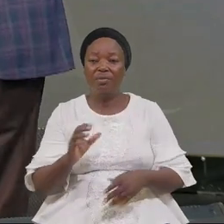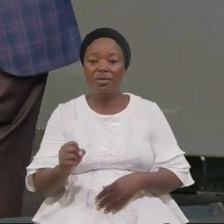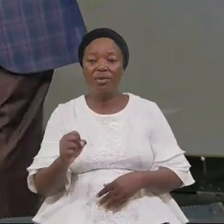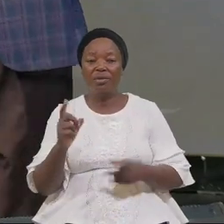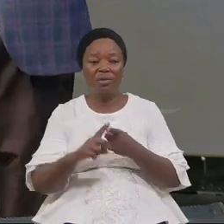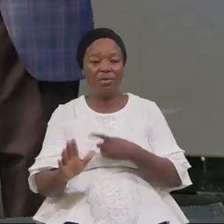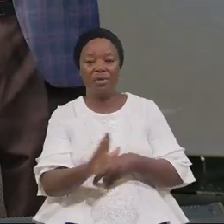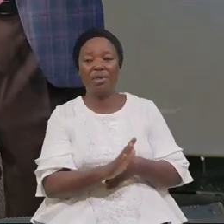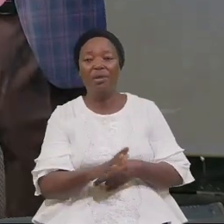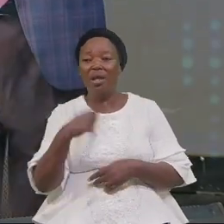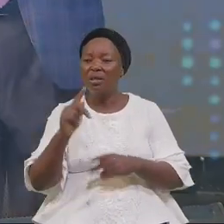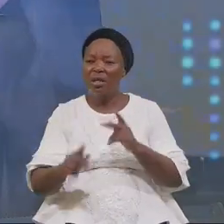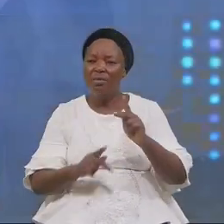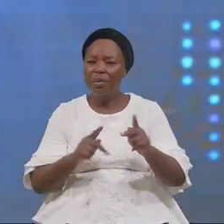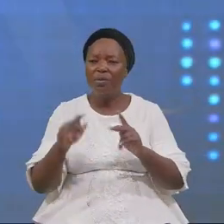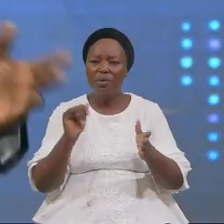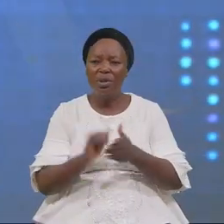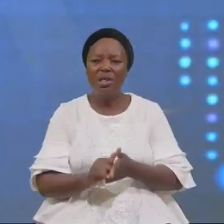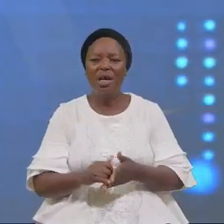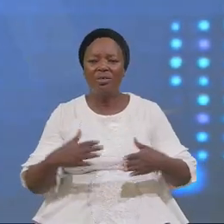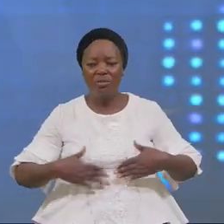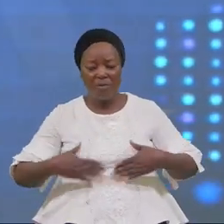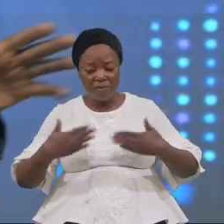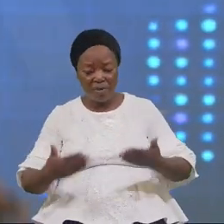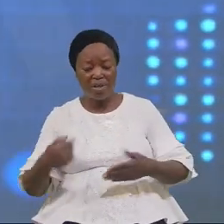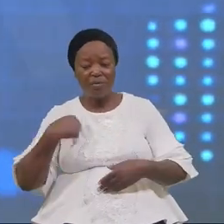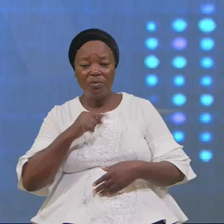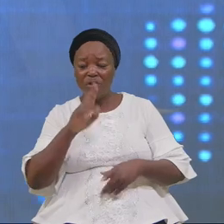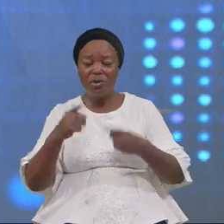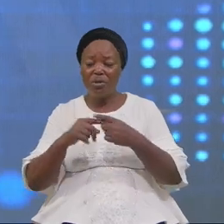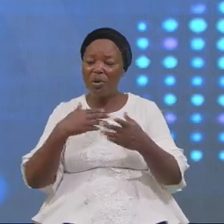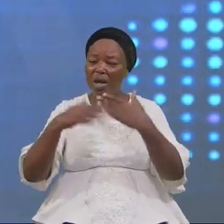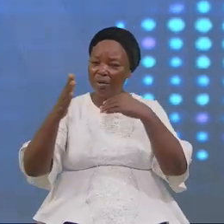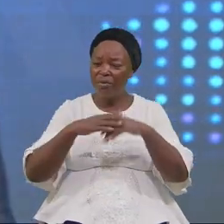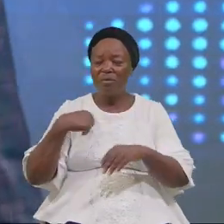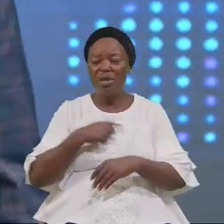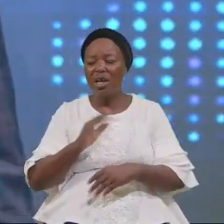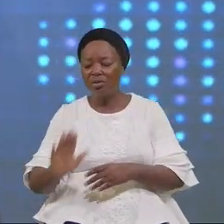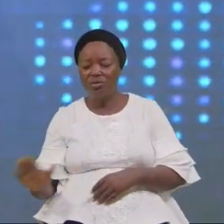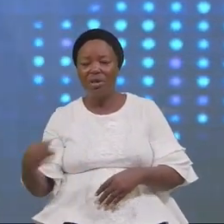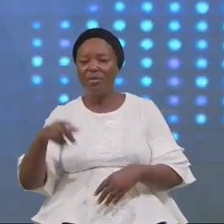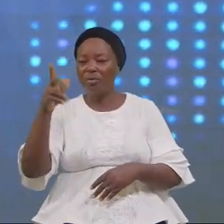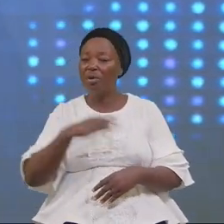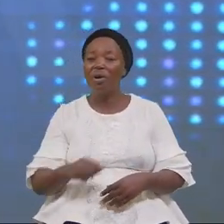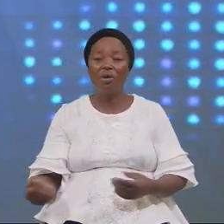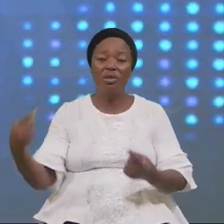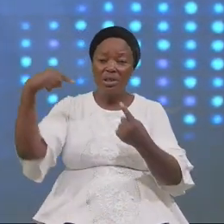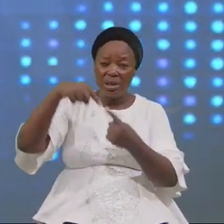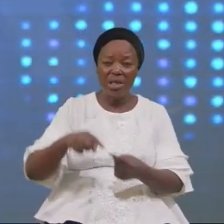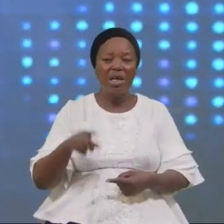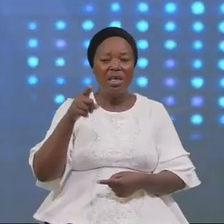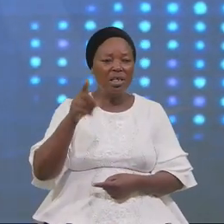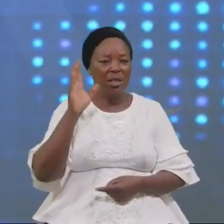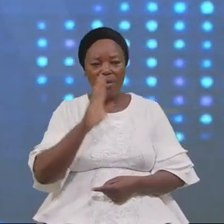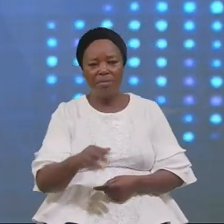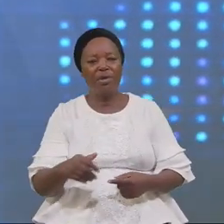the people that profess we're going to heaven, we're children of God, except ye be converted